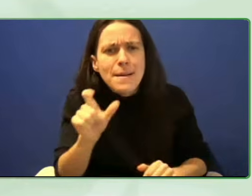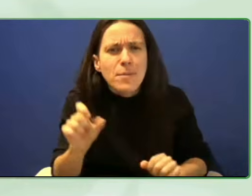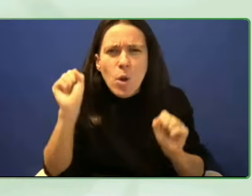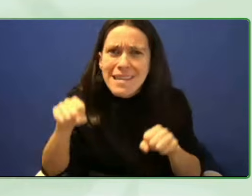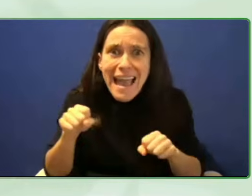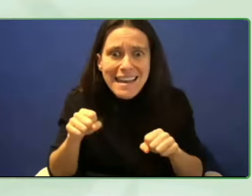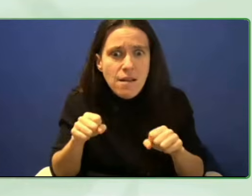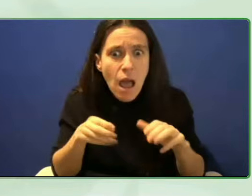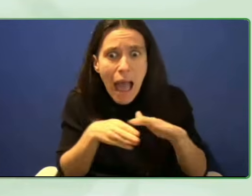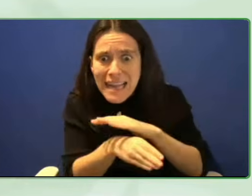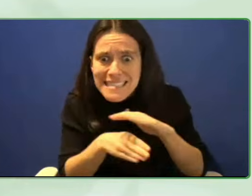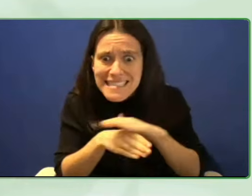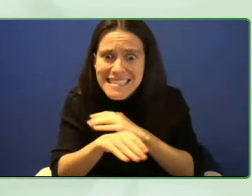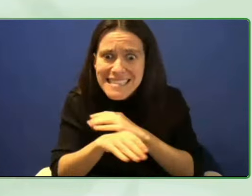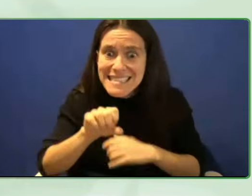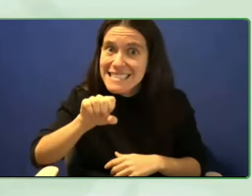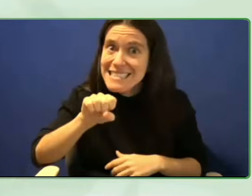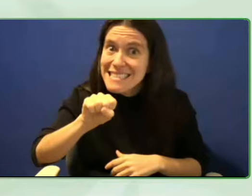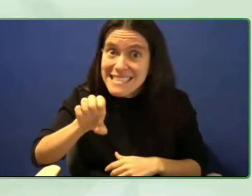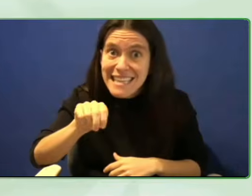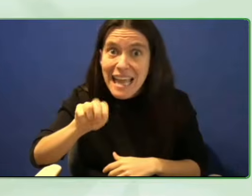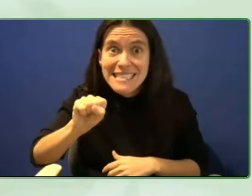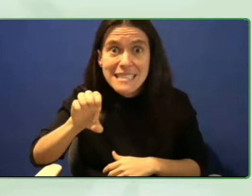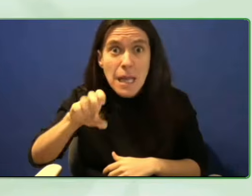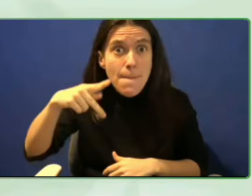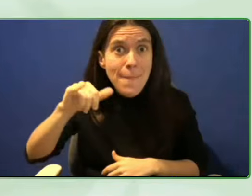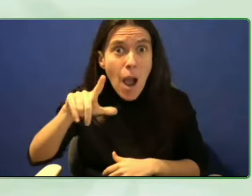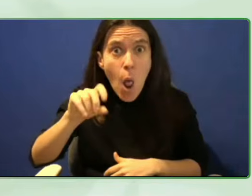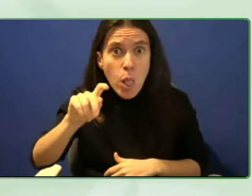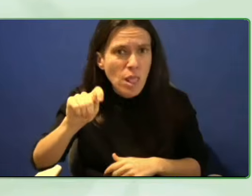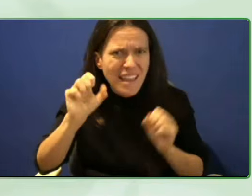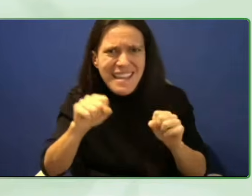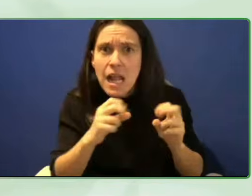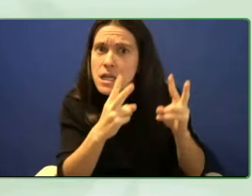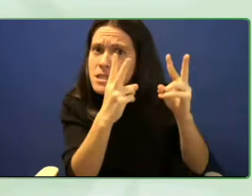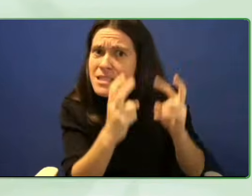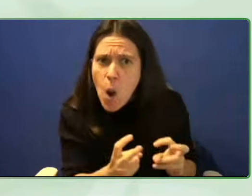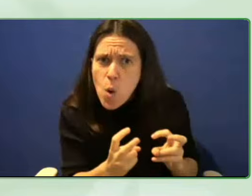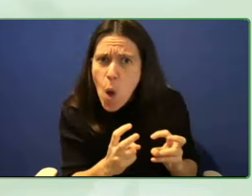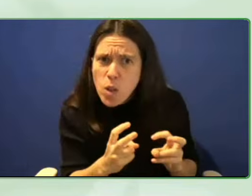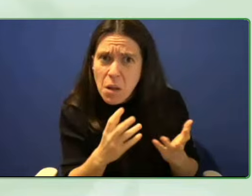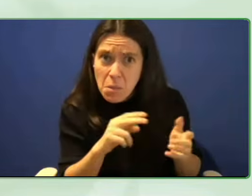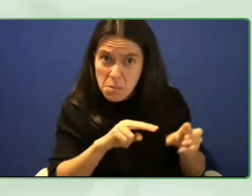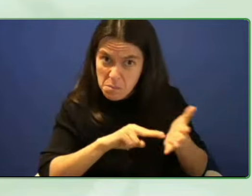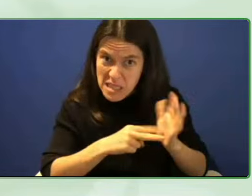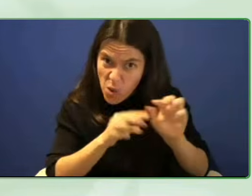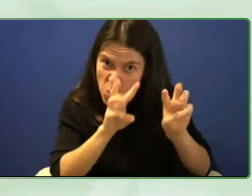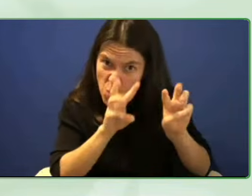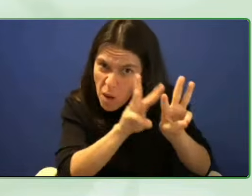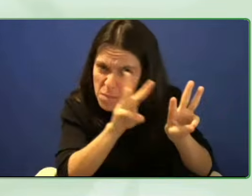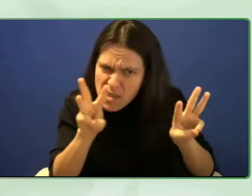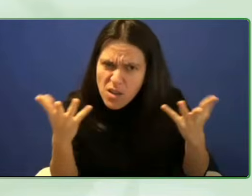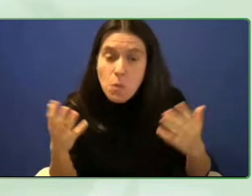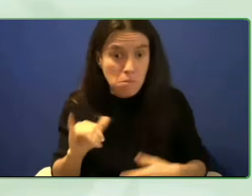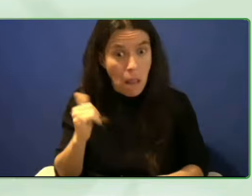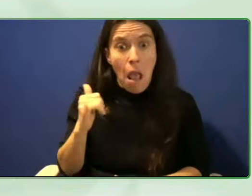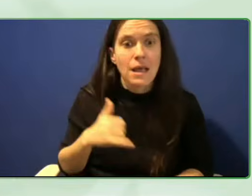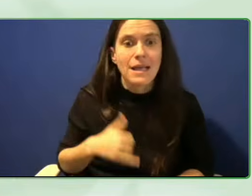and how do they get it? You said that you can download the software. Is it a website? Yep. So just from our website, sensepilot.tech.